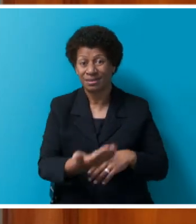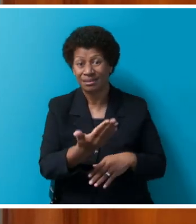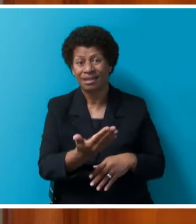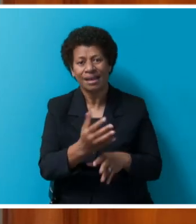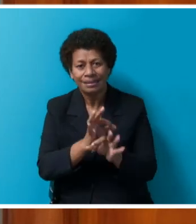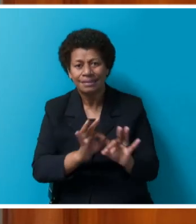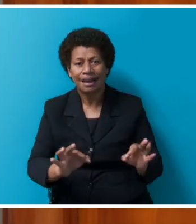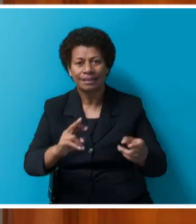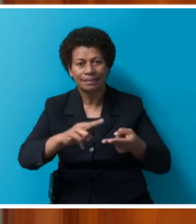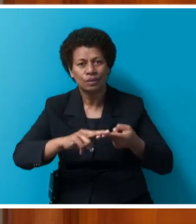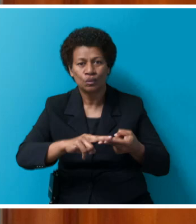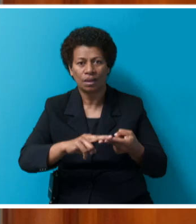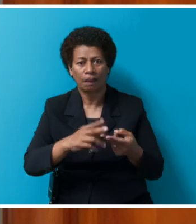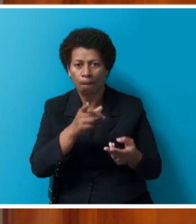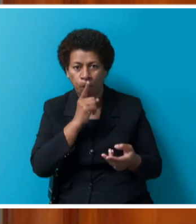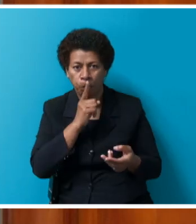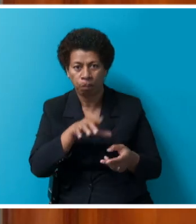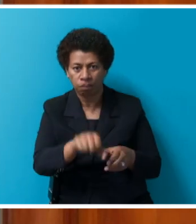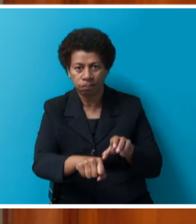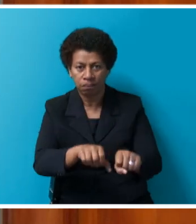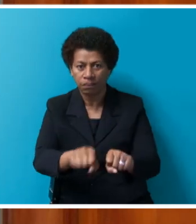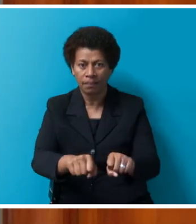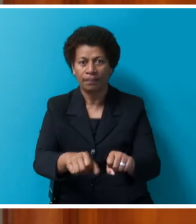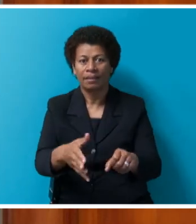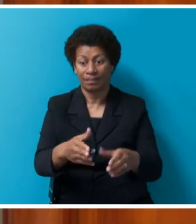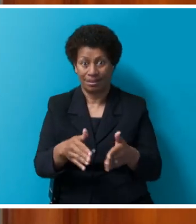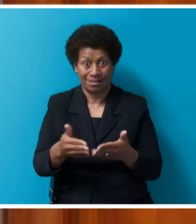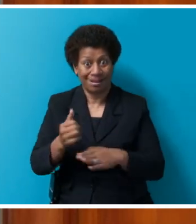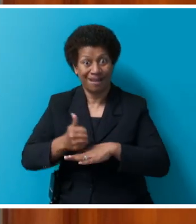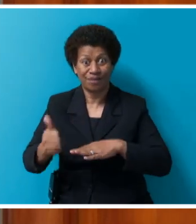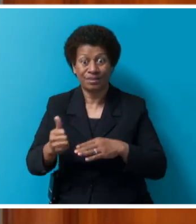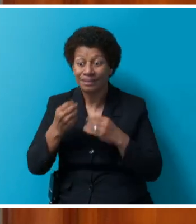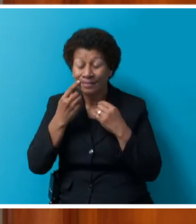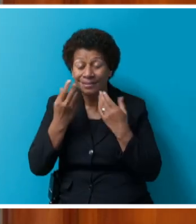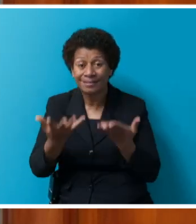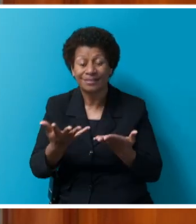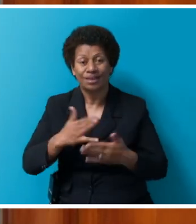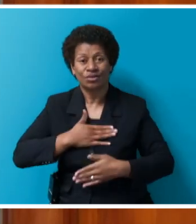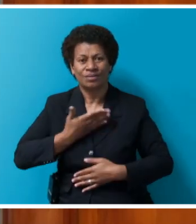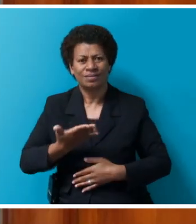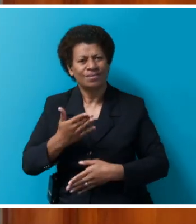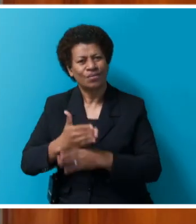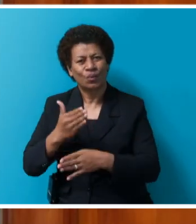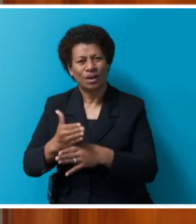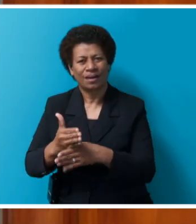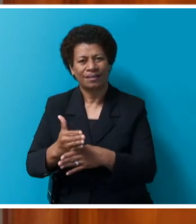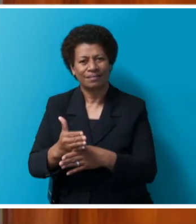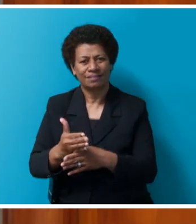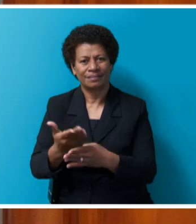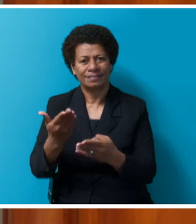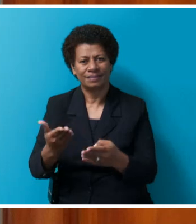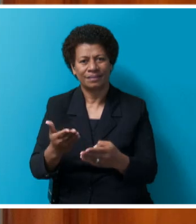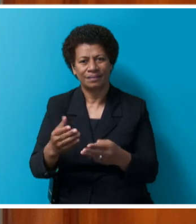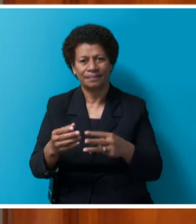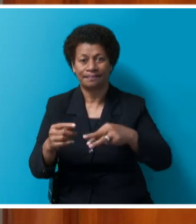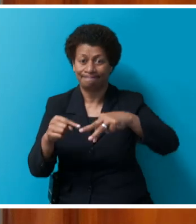Our government has shown genuine concern for our workers. We have restored the confidence and trust of our workers through tripartite